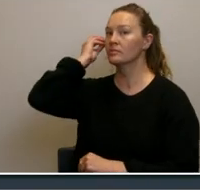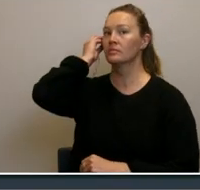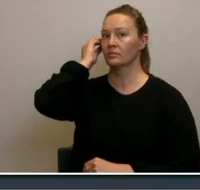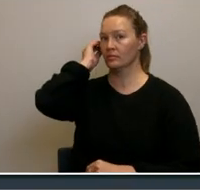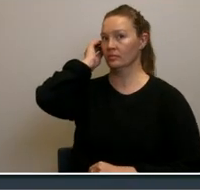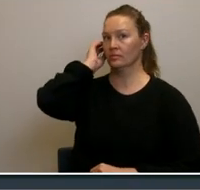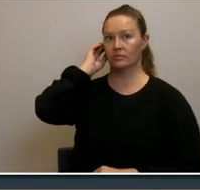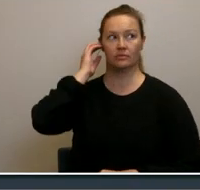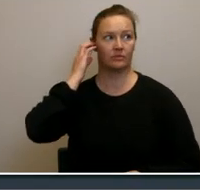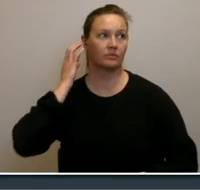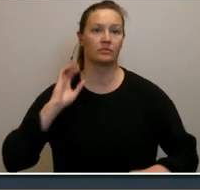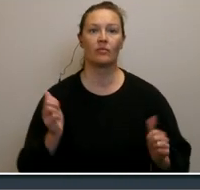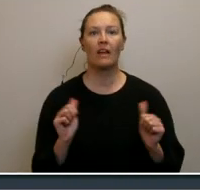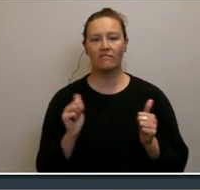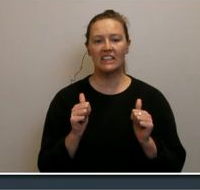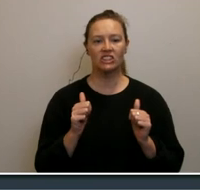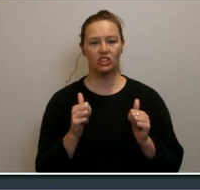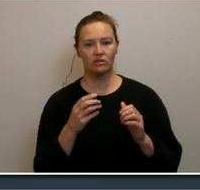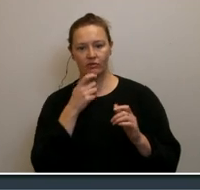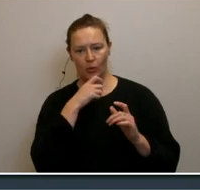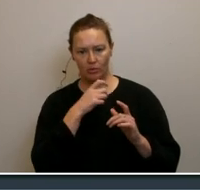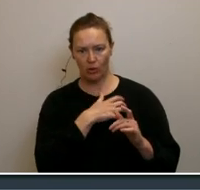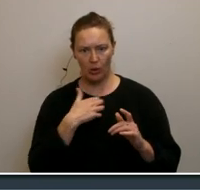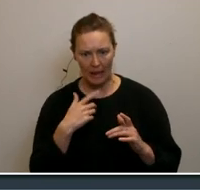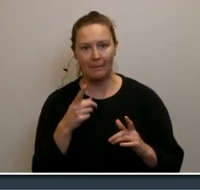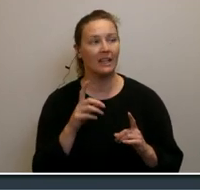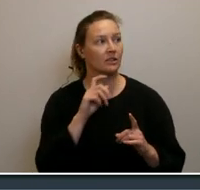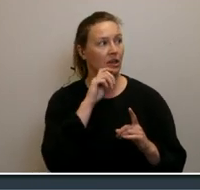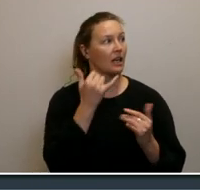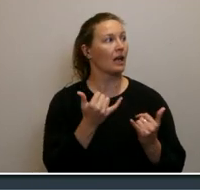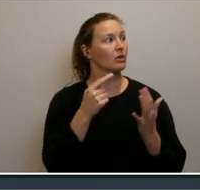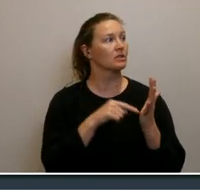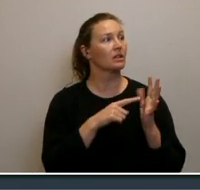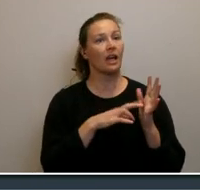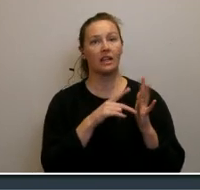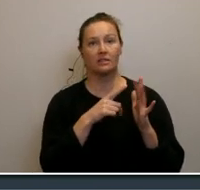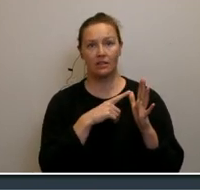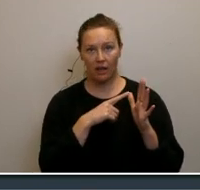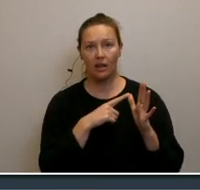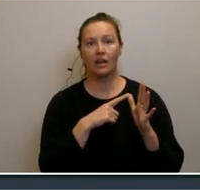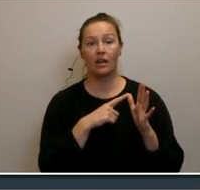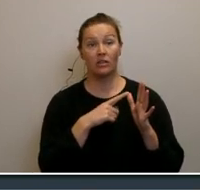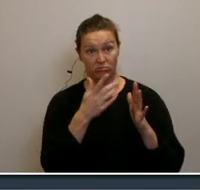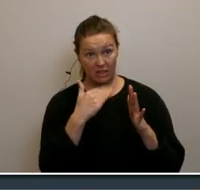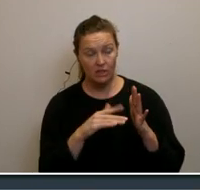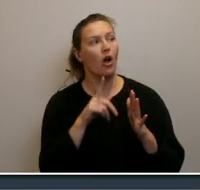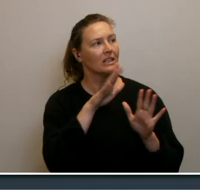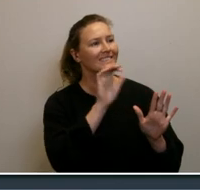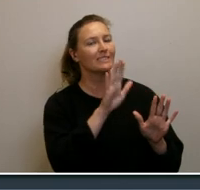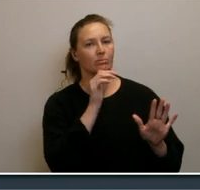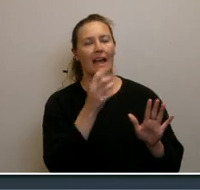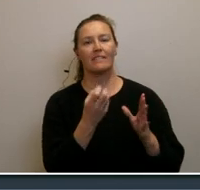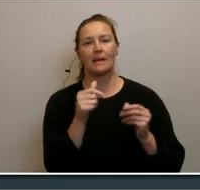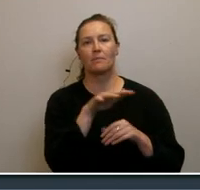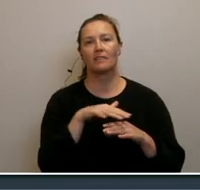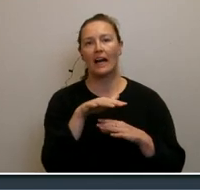Tanya, are you, or do you want me to call someone ahead of you and give you a few minutes to collect your thoughts? Okay, that's good as gold.